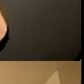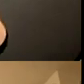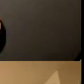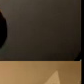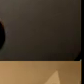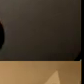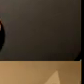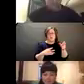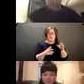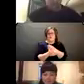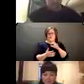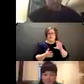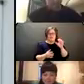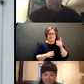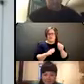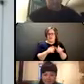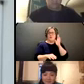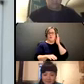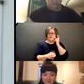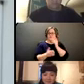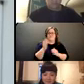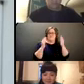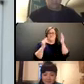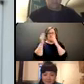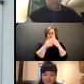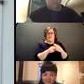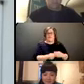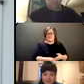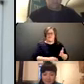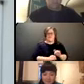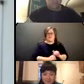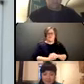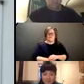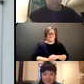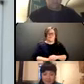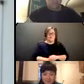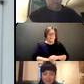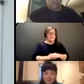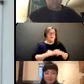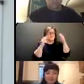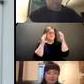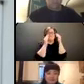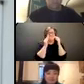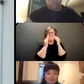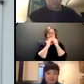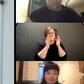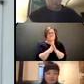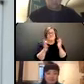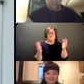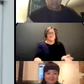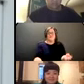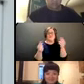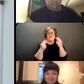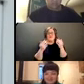You will see some familiar speakers in that as well. So thank you all for your time today.